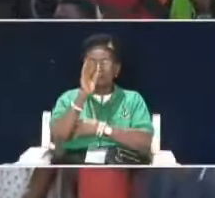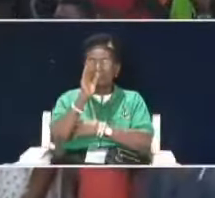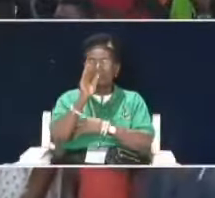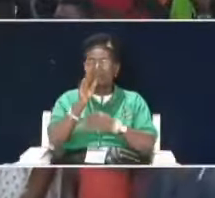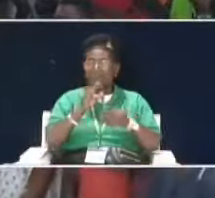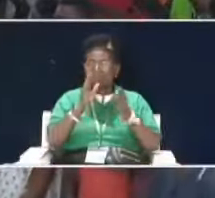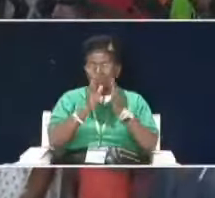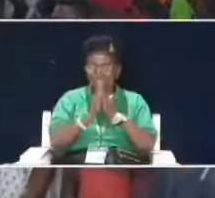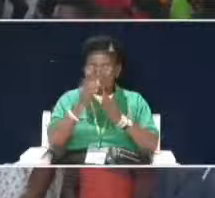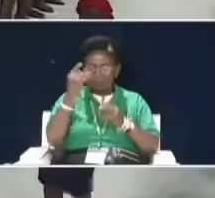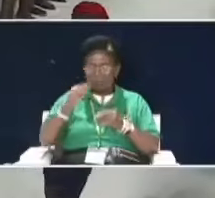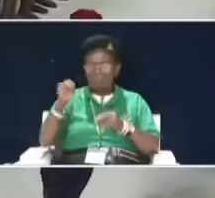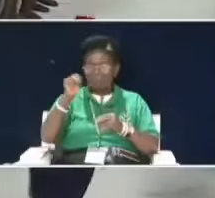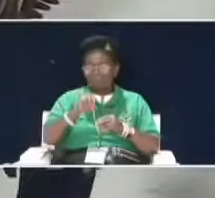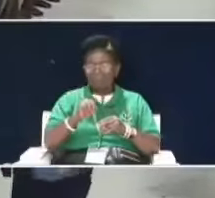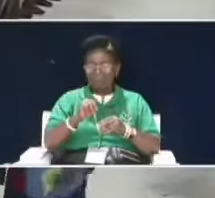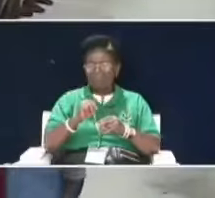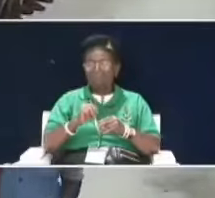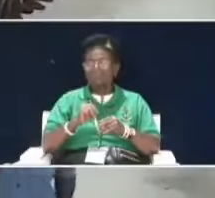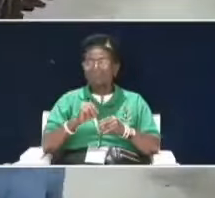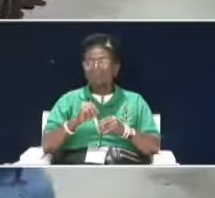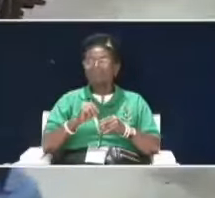Intercede for them.